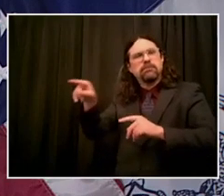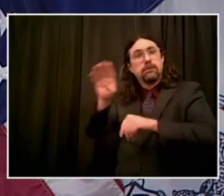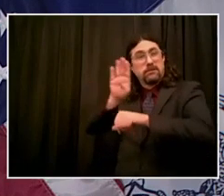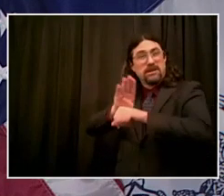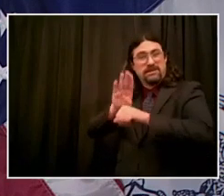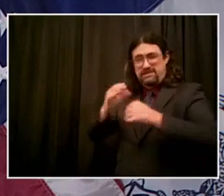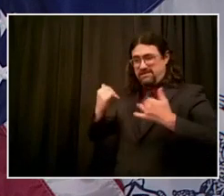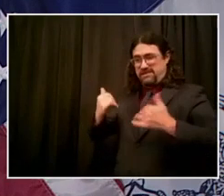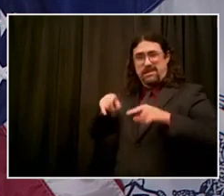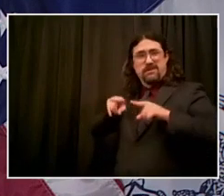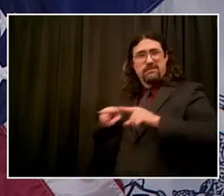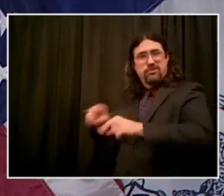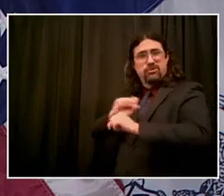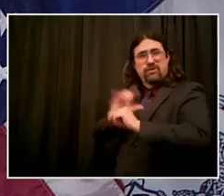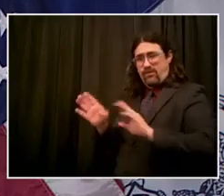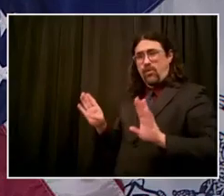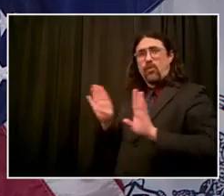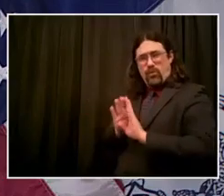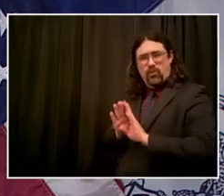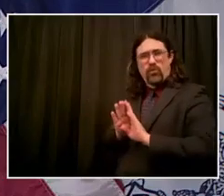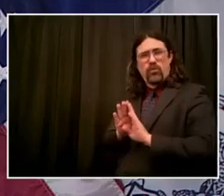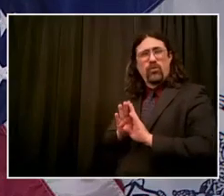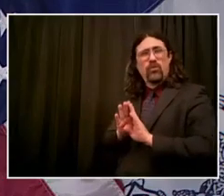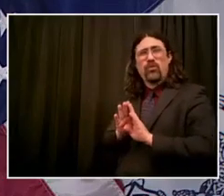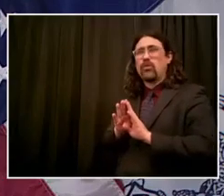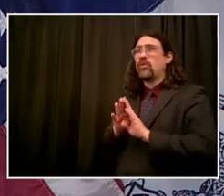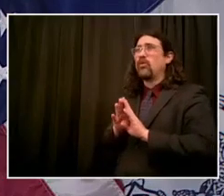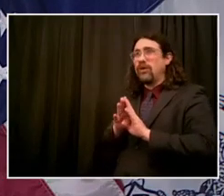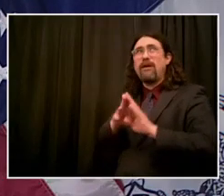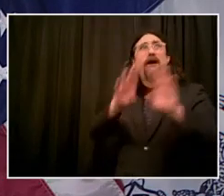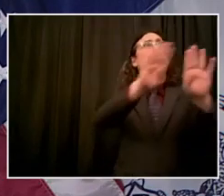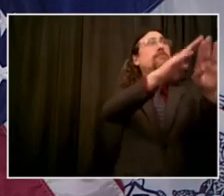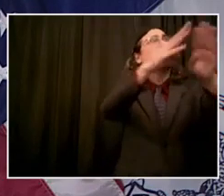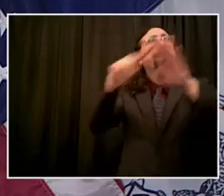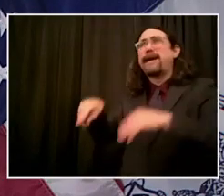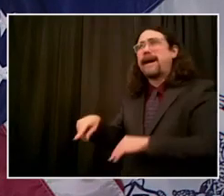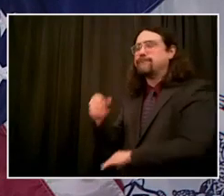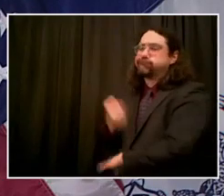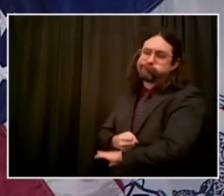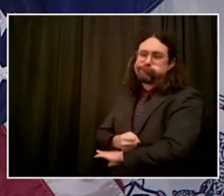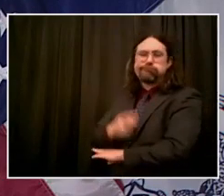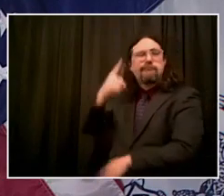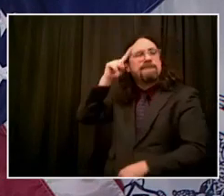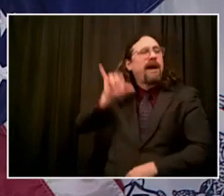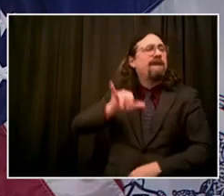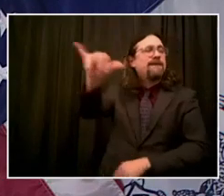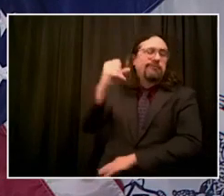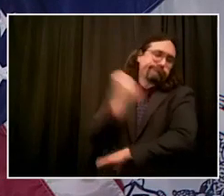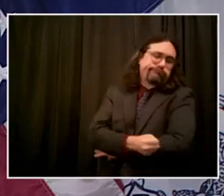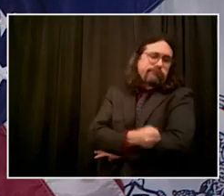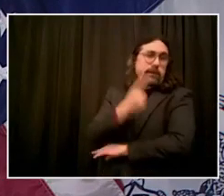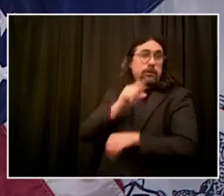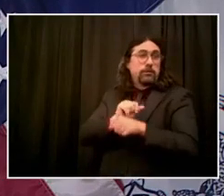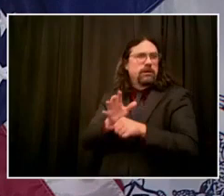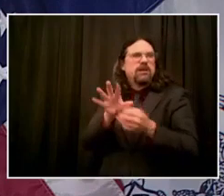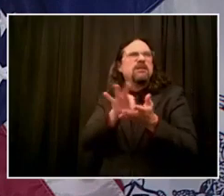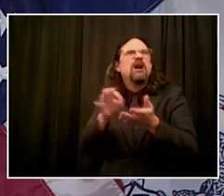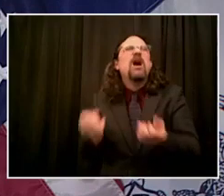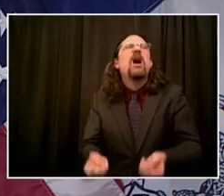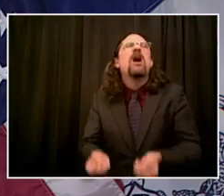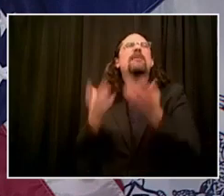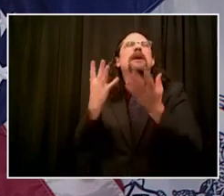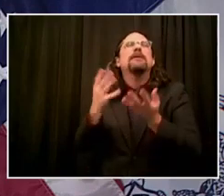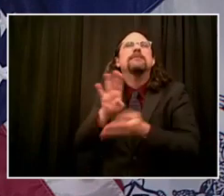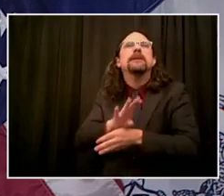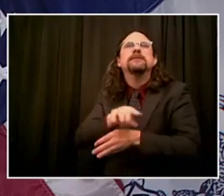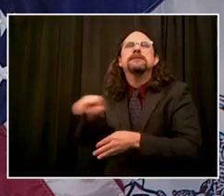a.m. with the cleaning and disinfecting of the cars? So, Mark, on the number of businesses,